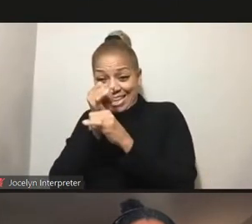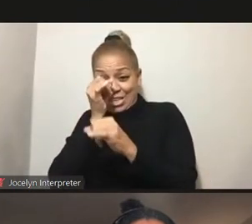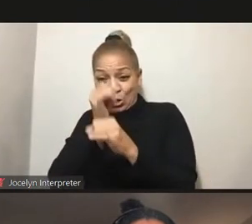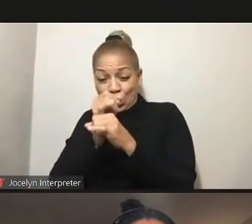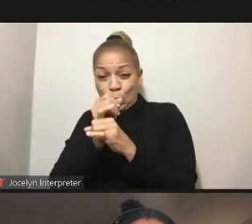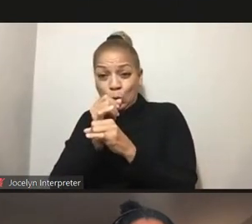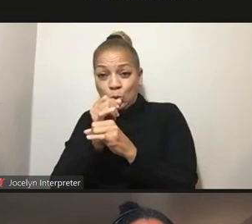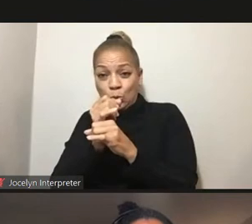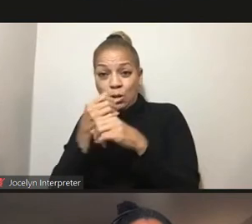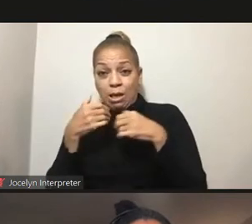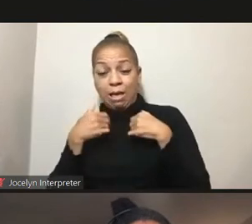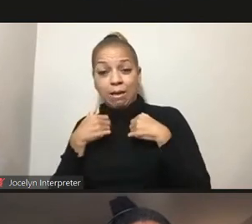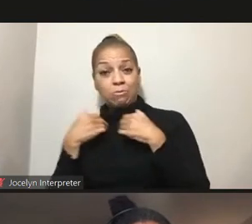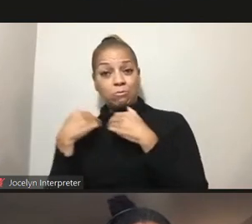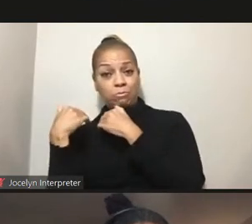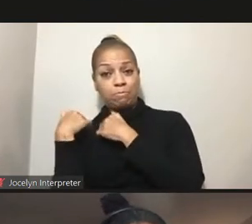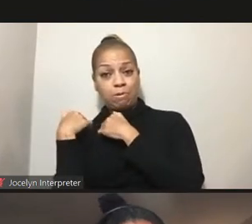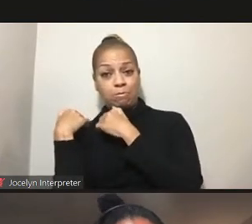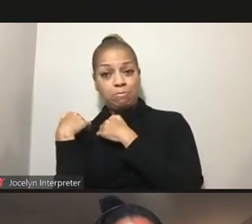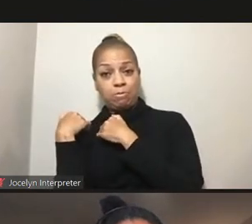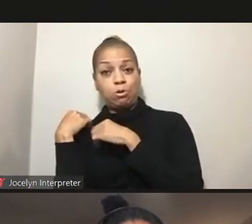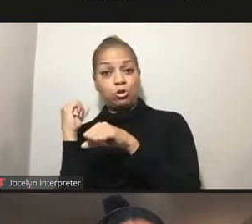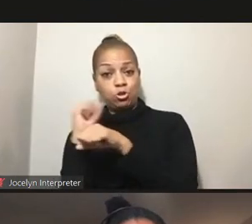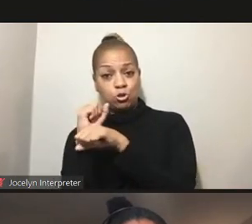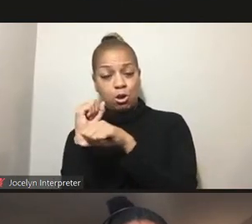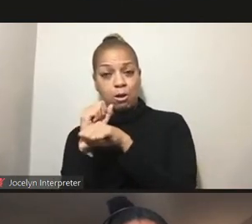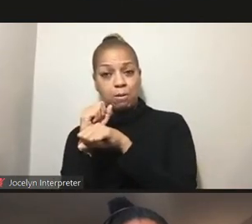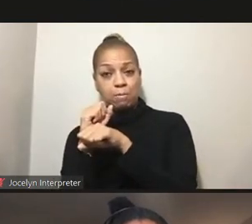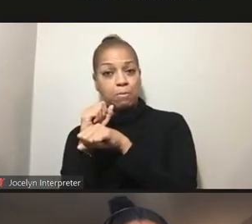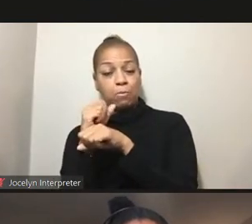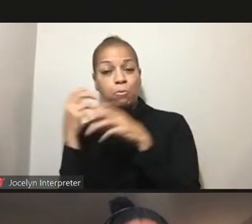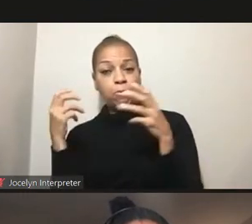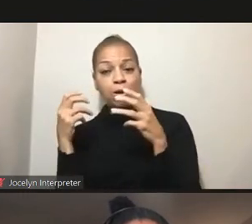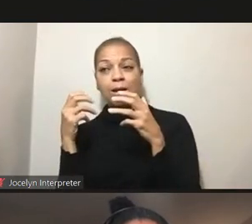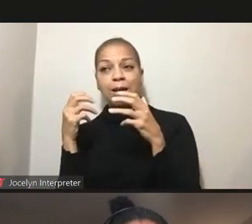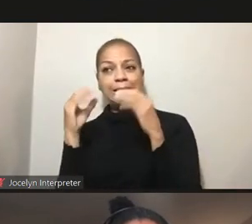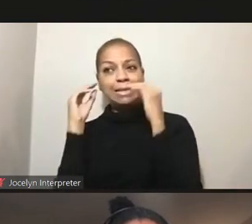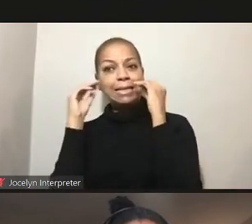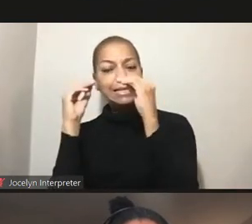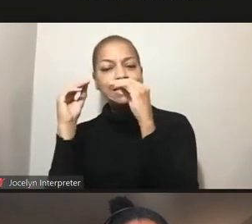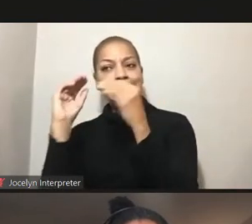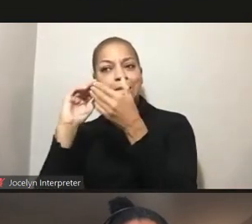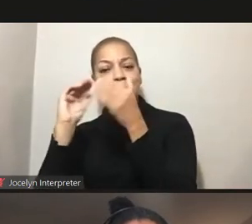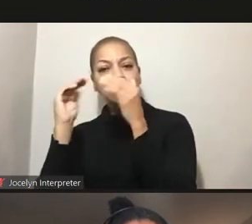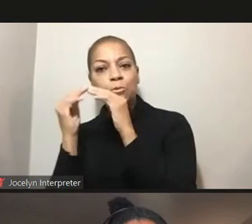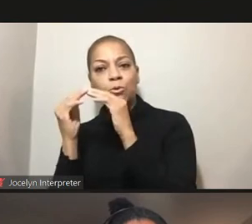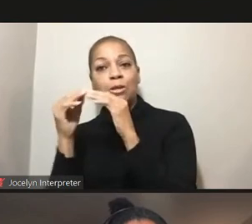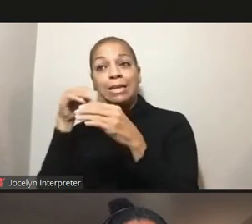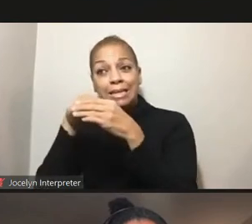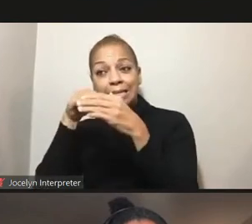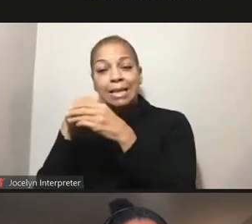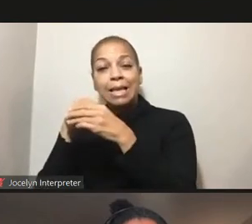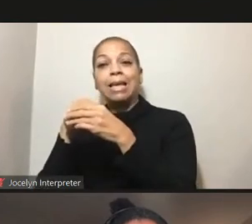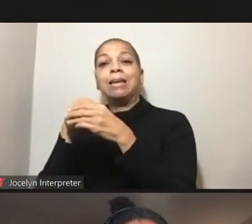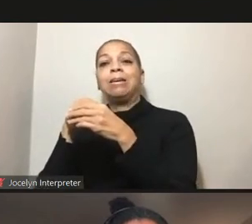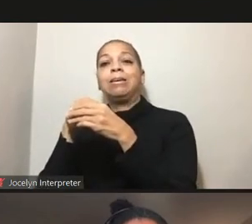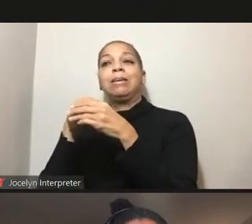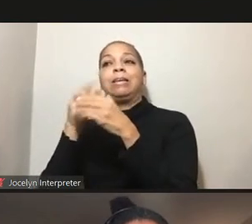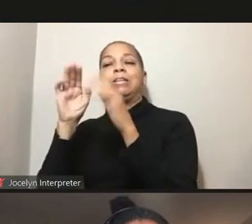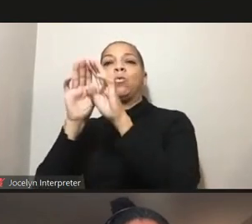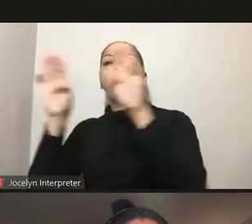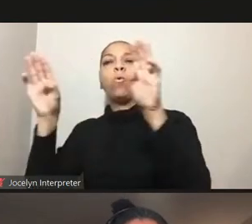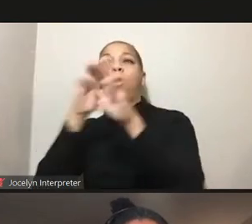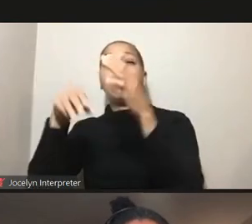has a job to do, which is to educate its community inside its walls and outside